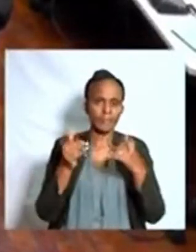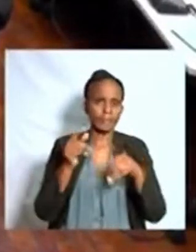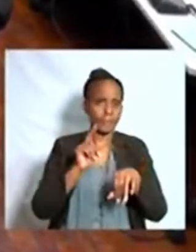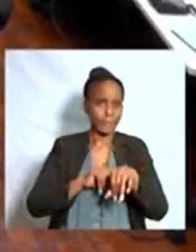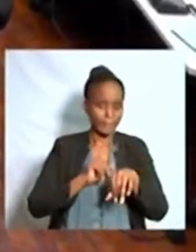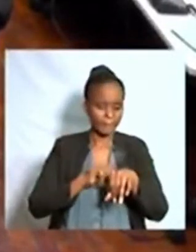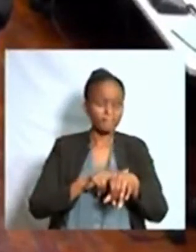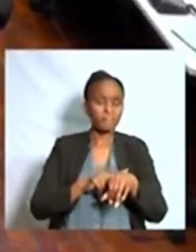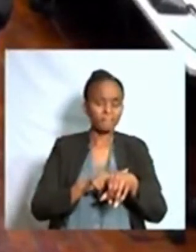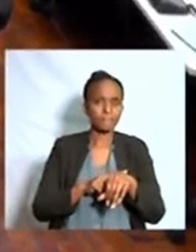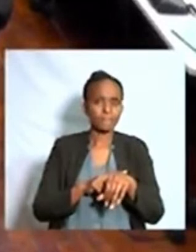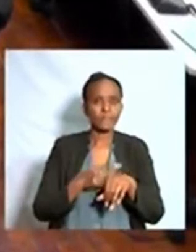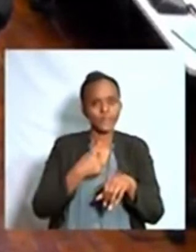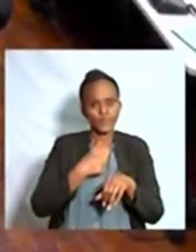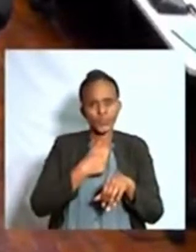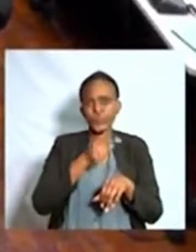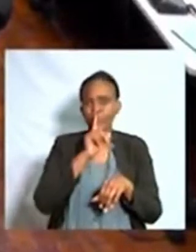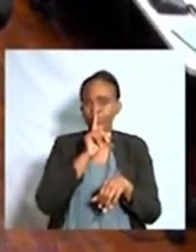I'm really,